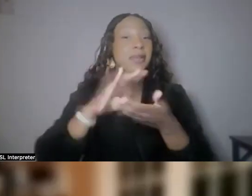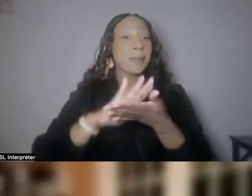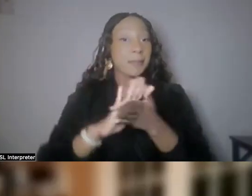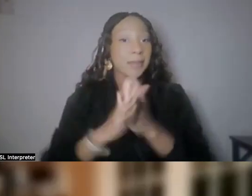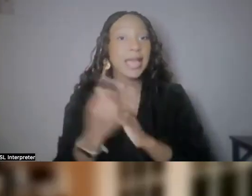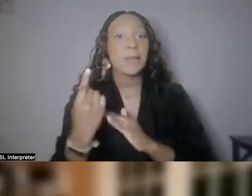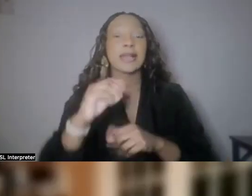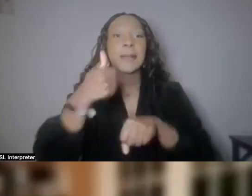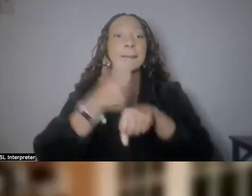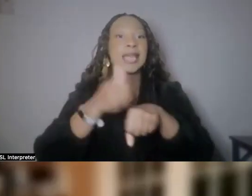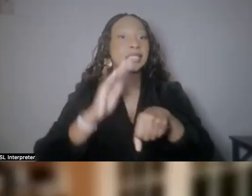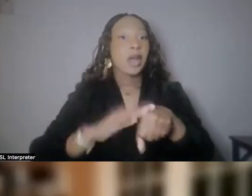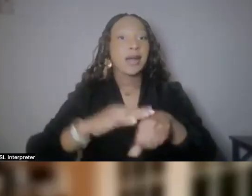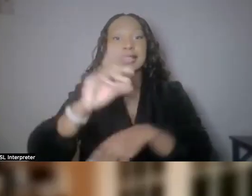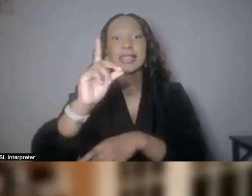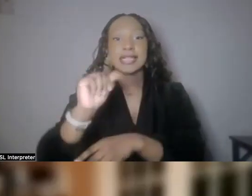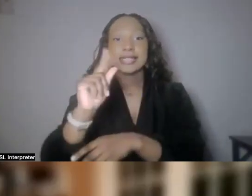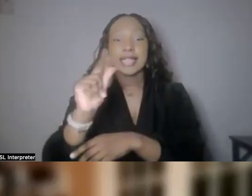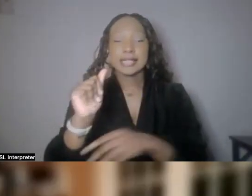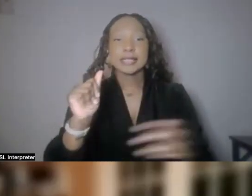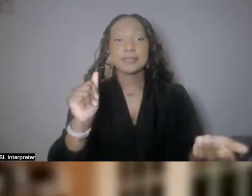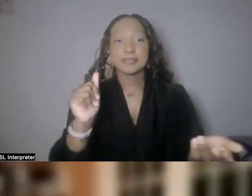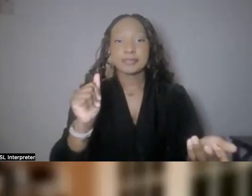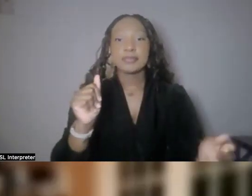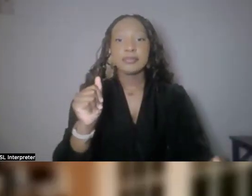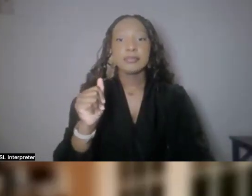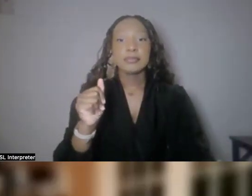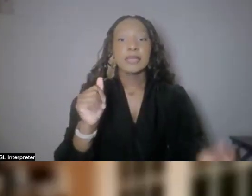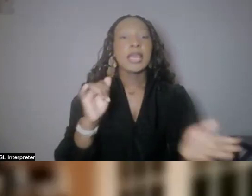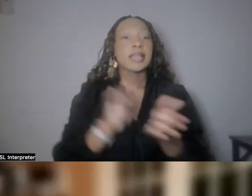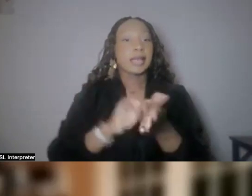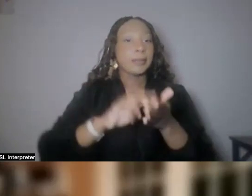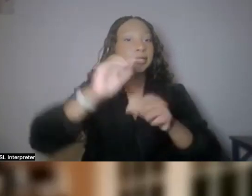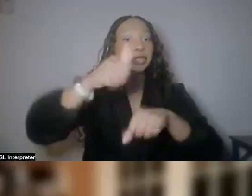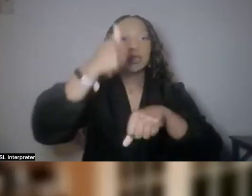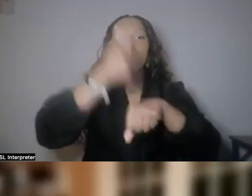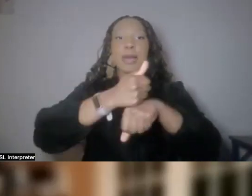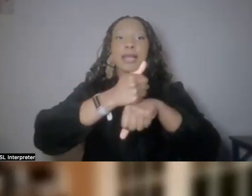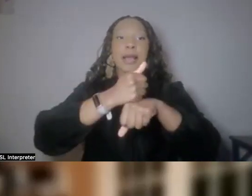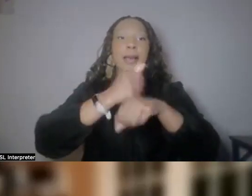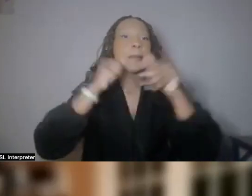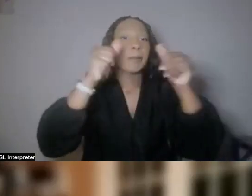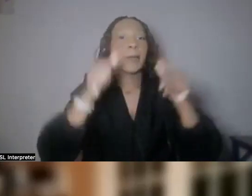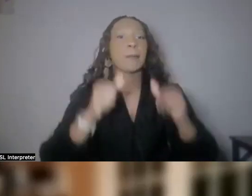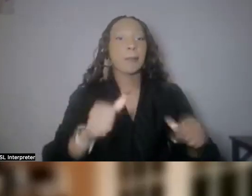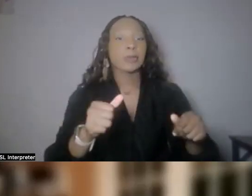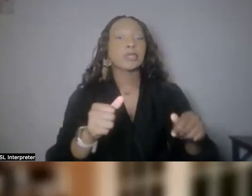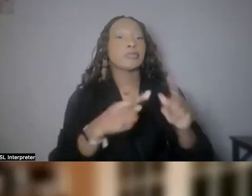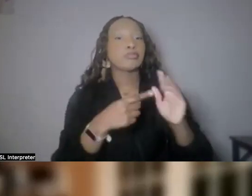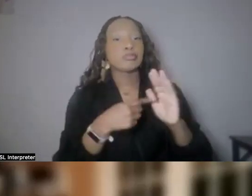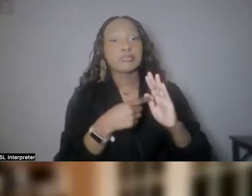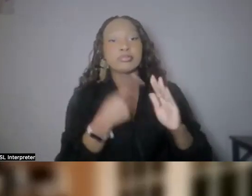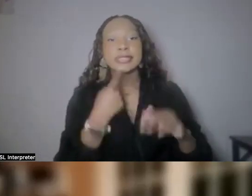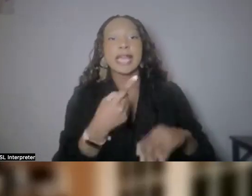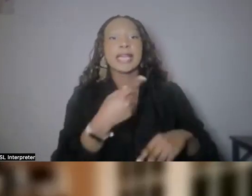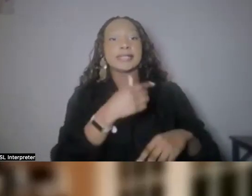of those data. That's where you put up the signs, and I think this would be the kind of facility where we are required by law